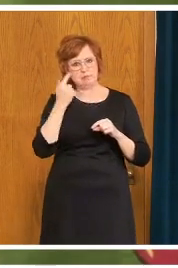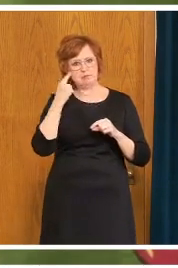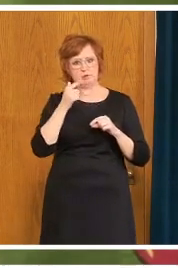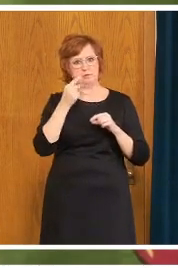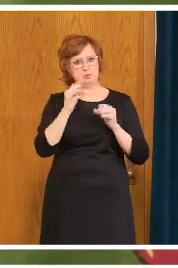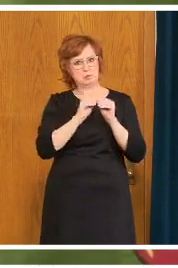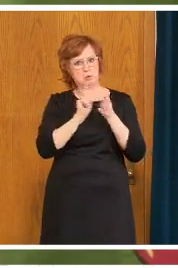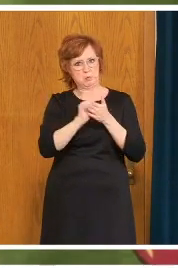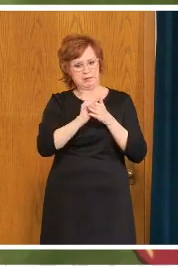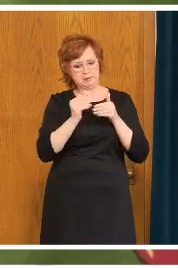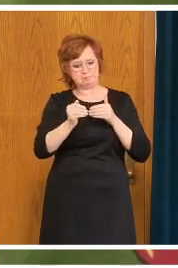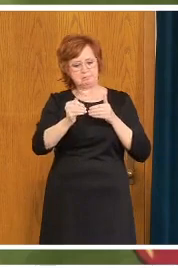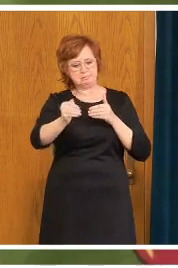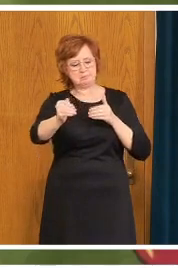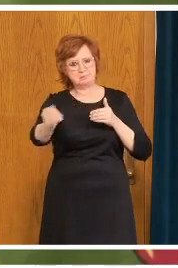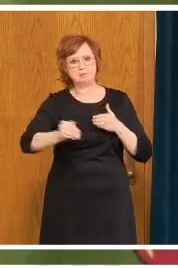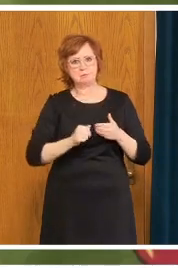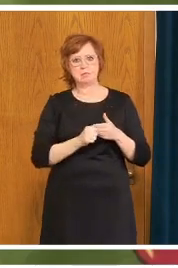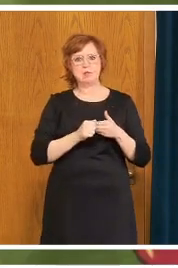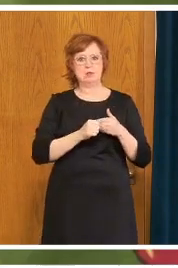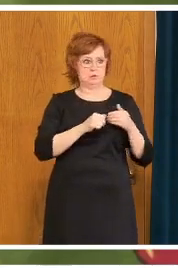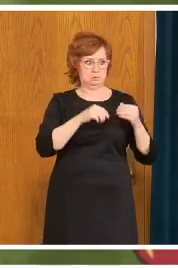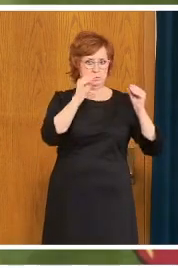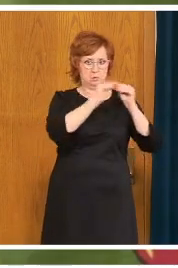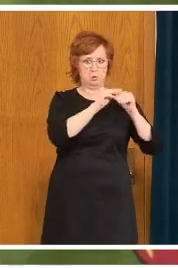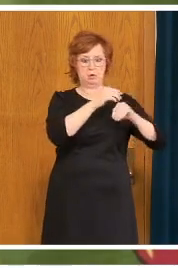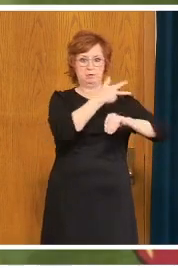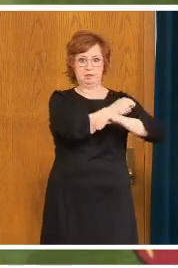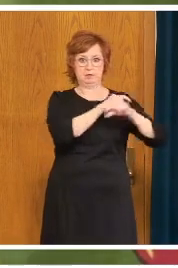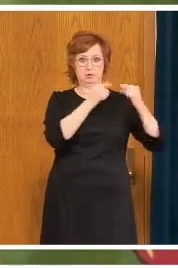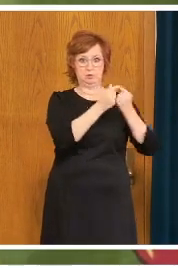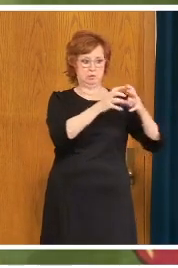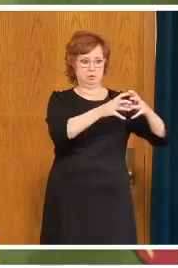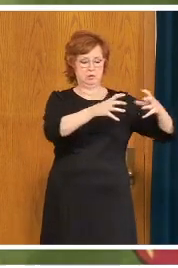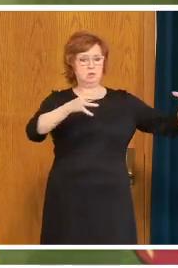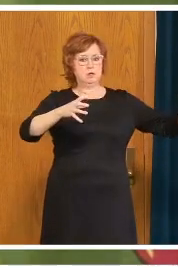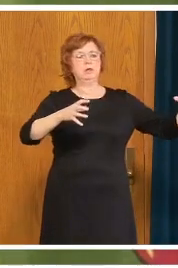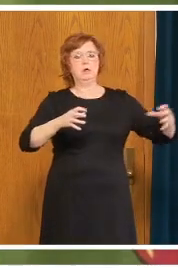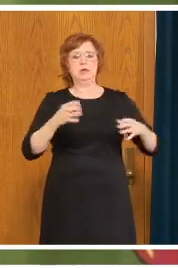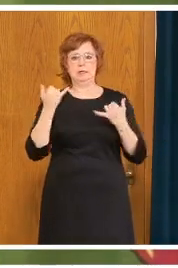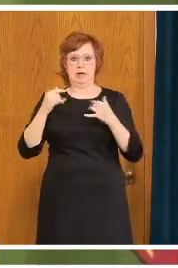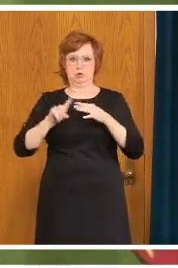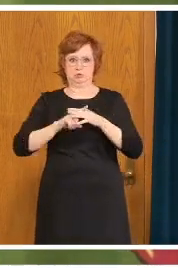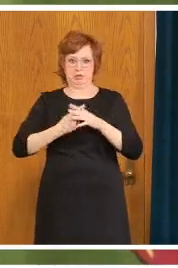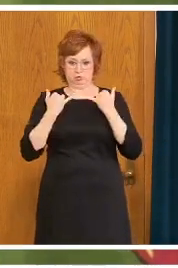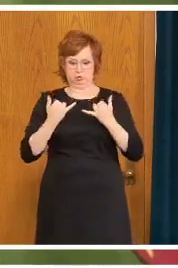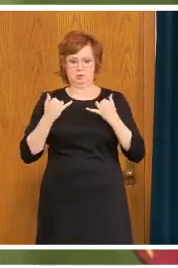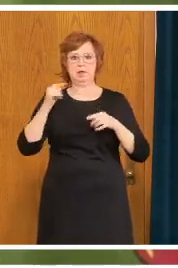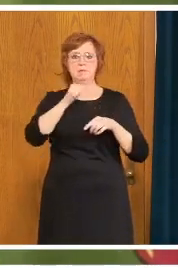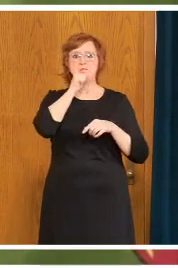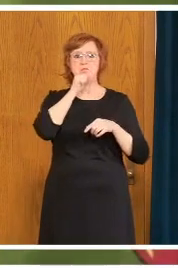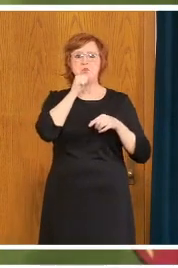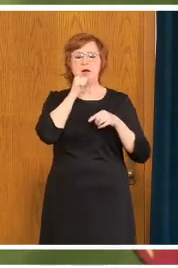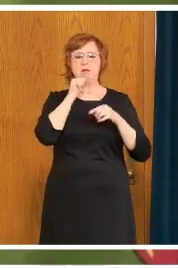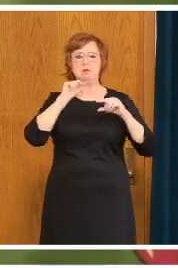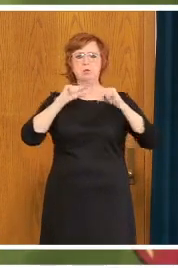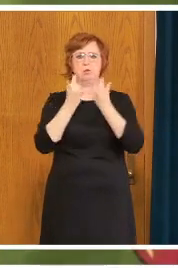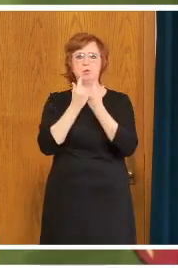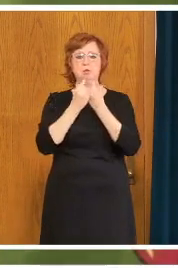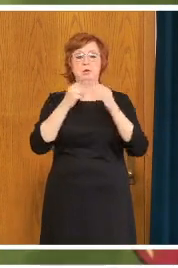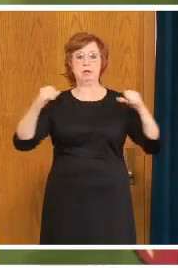until we can get some more people vaccinated. Effective immediately, All private indoor gatherings are restricted to